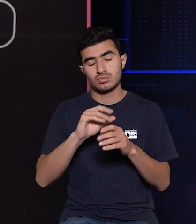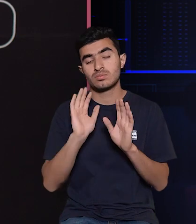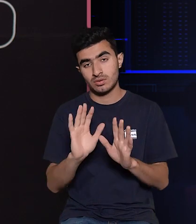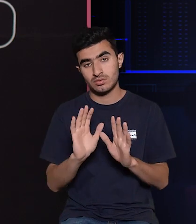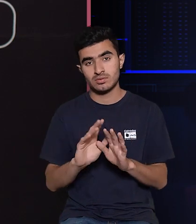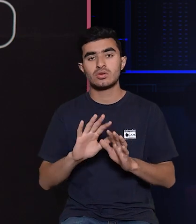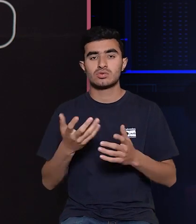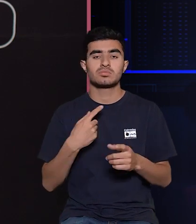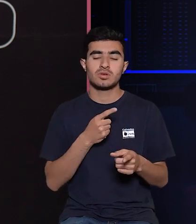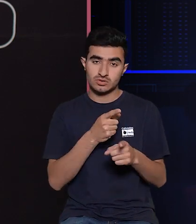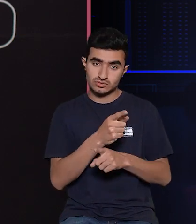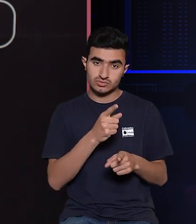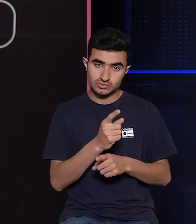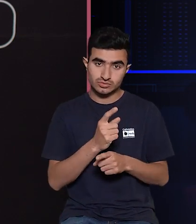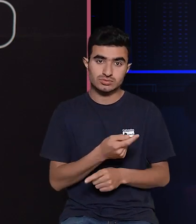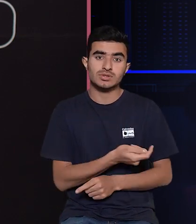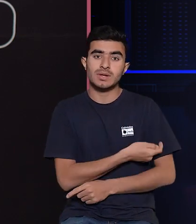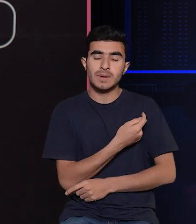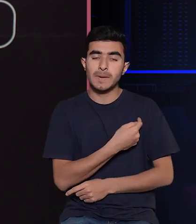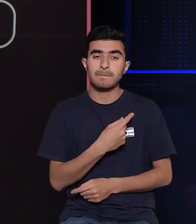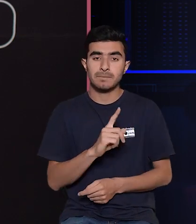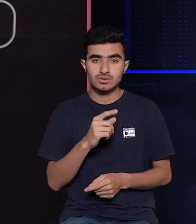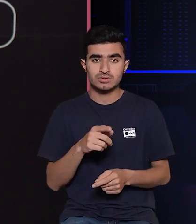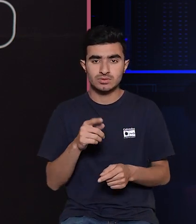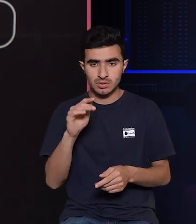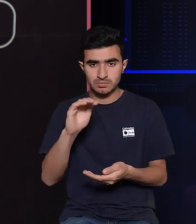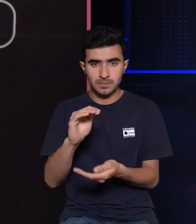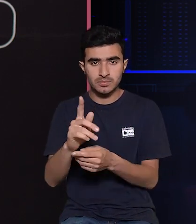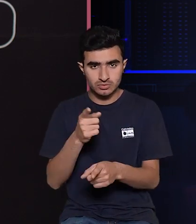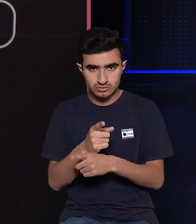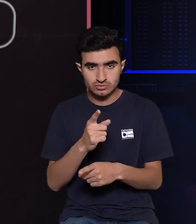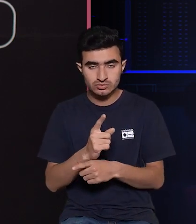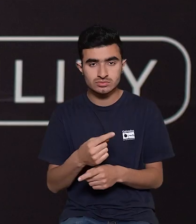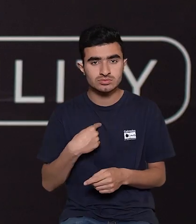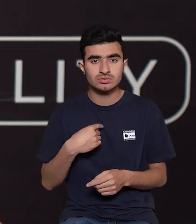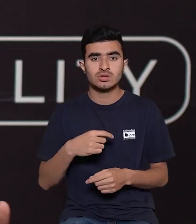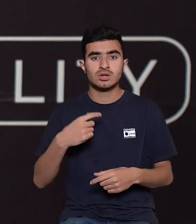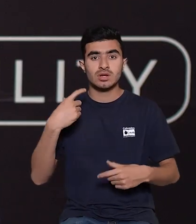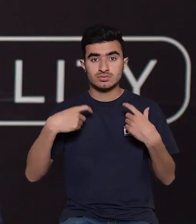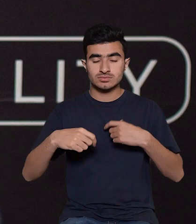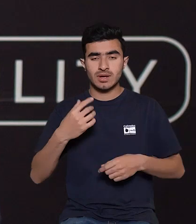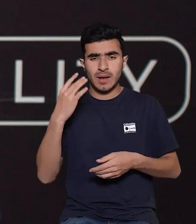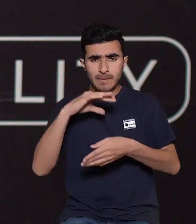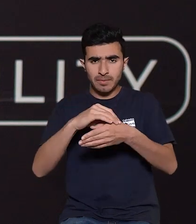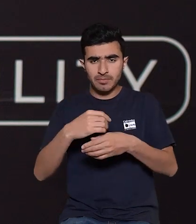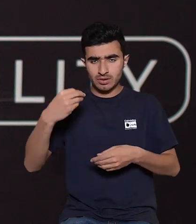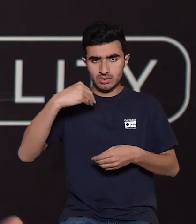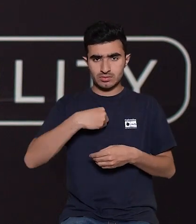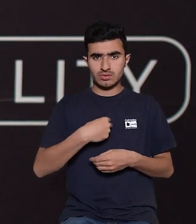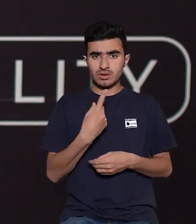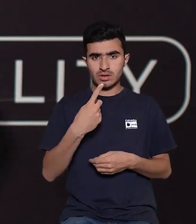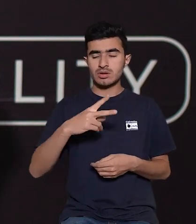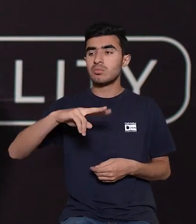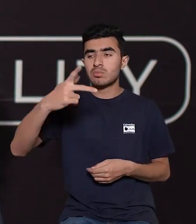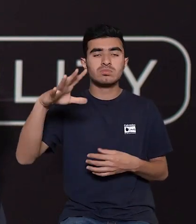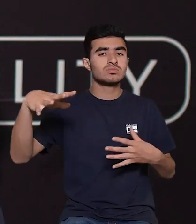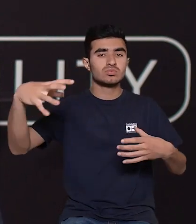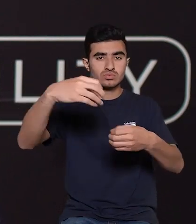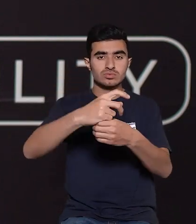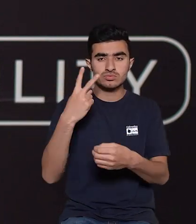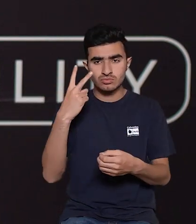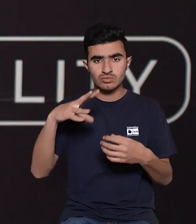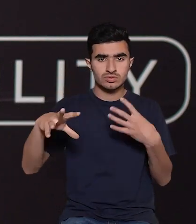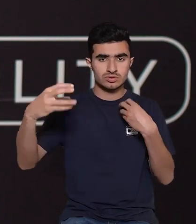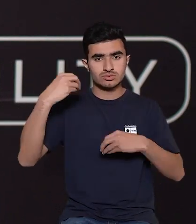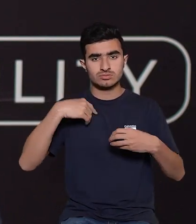often teach medical students, disease happens at the interface of the environment and the individual. And it's your immune system, as we saw in